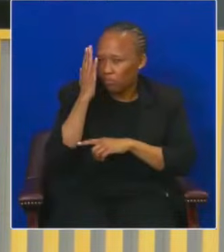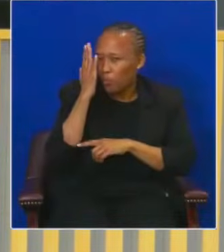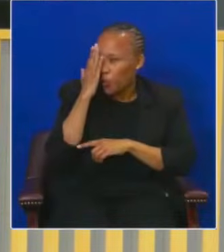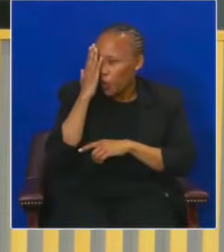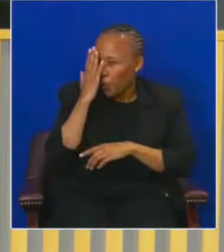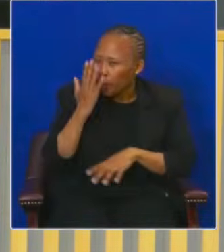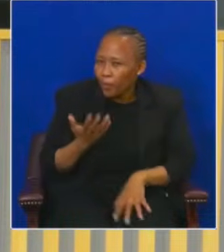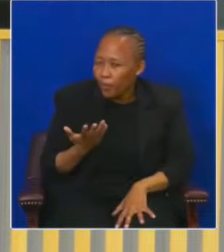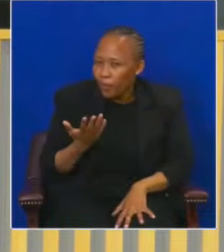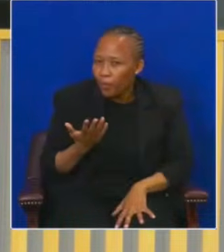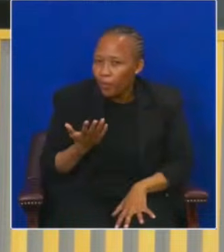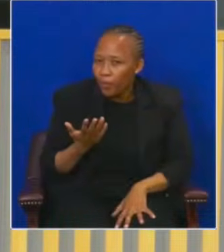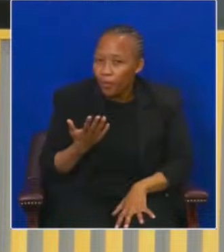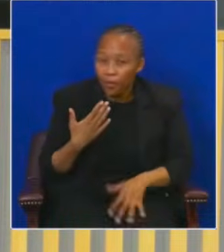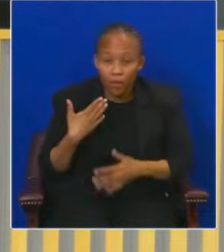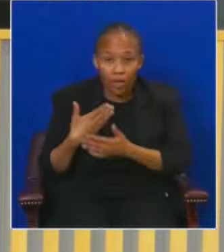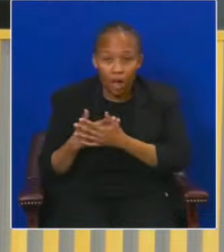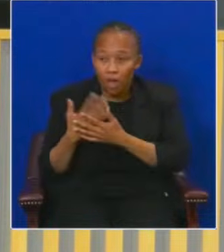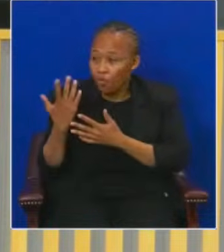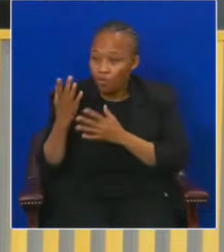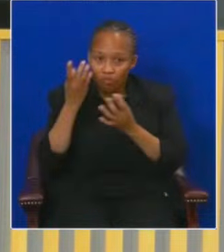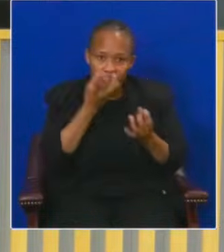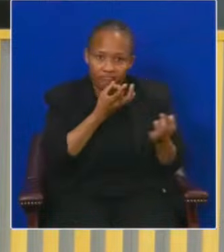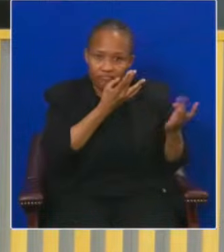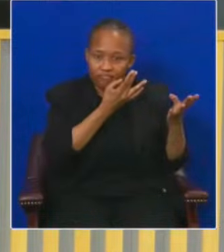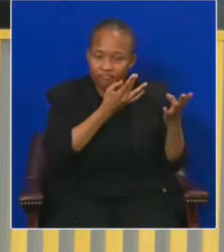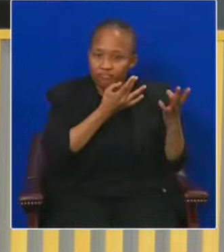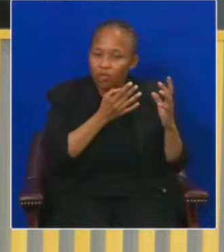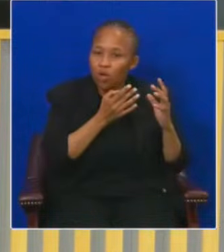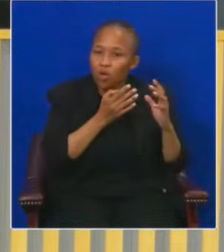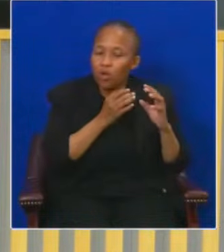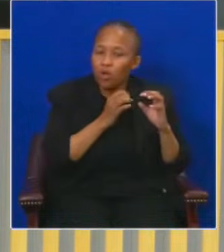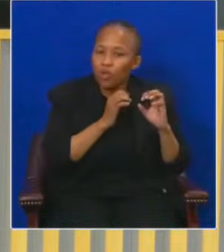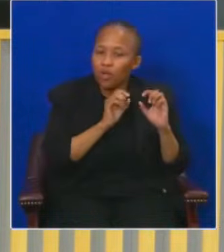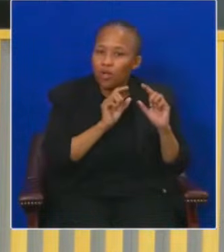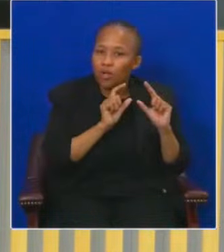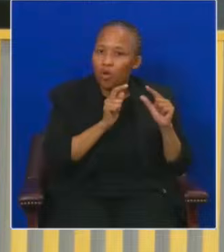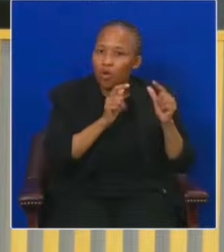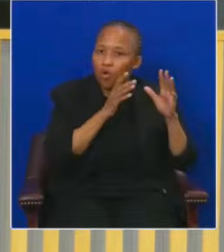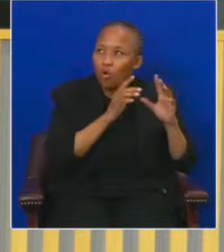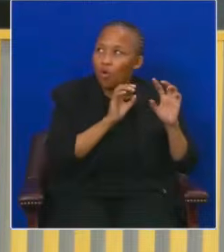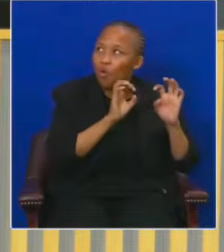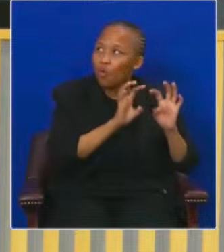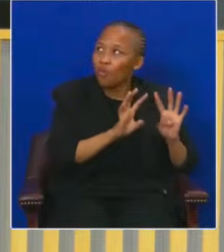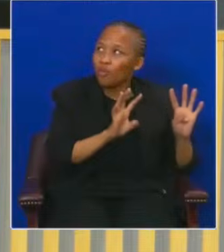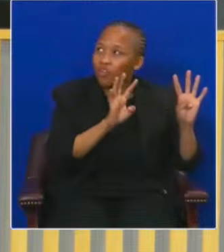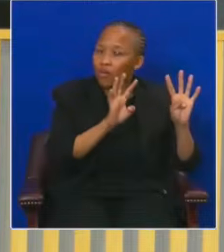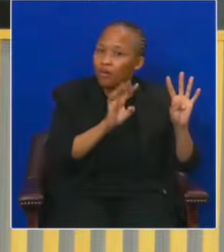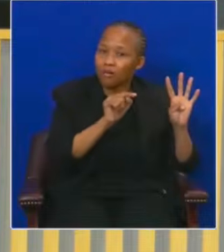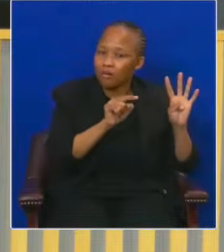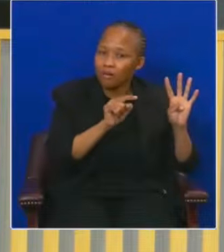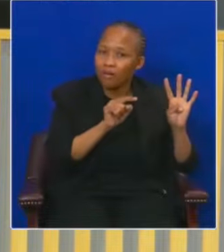the Commission about the source of this image in light of the inquiries that you took?